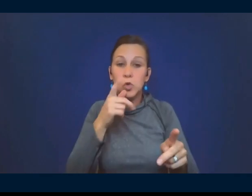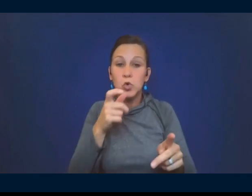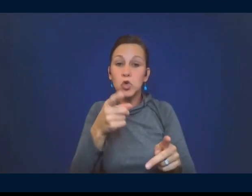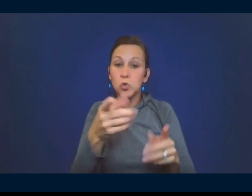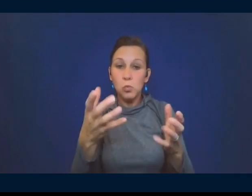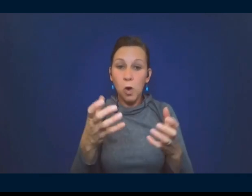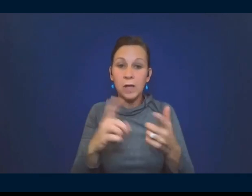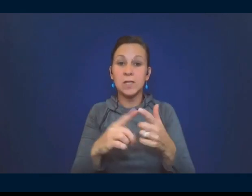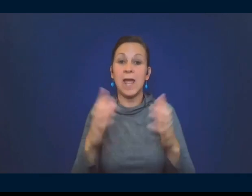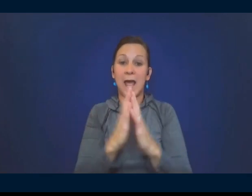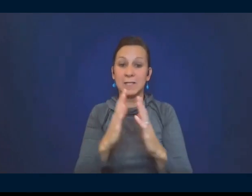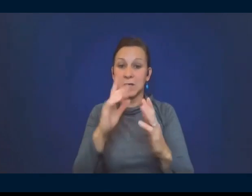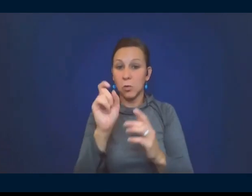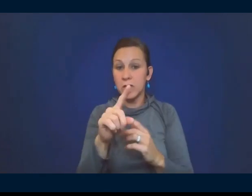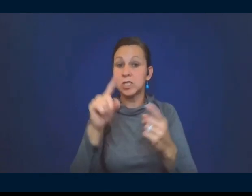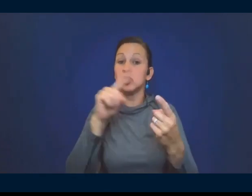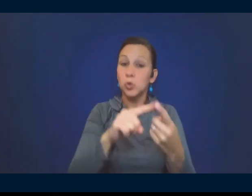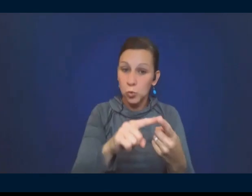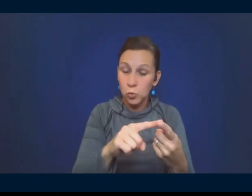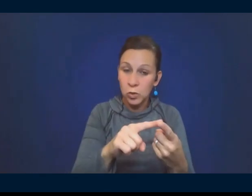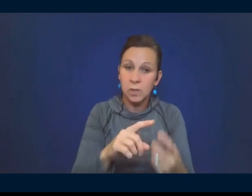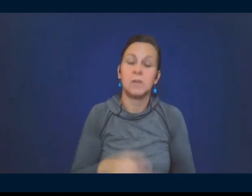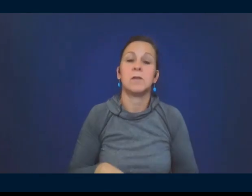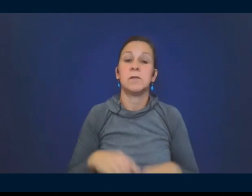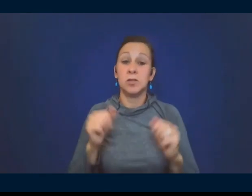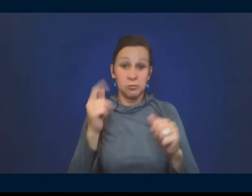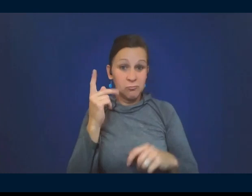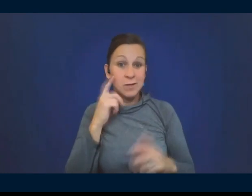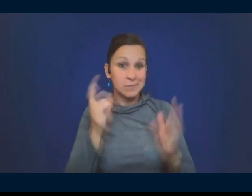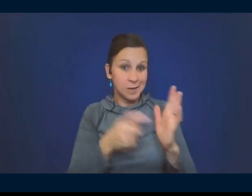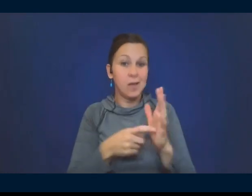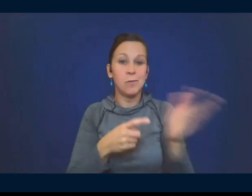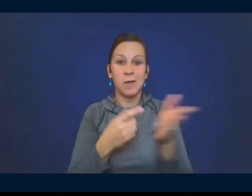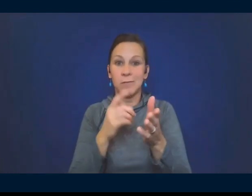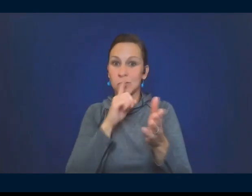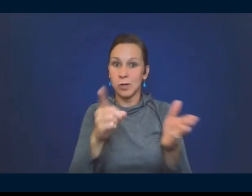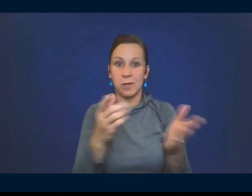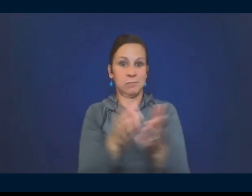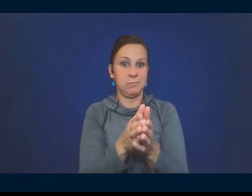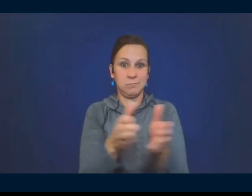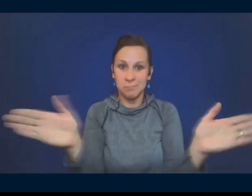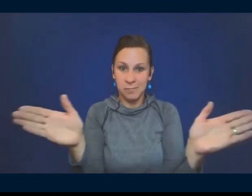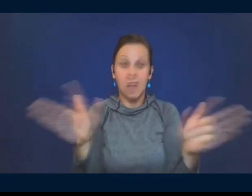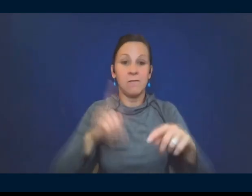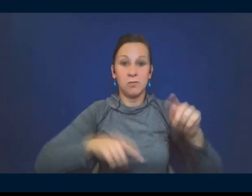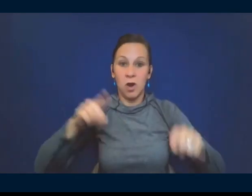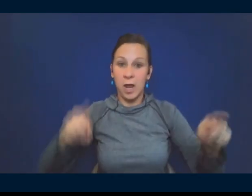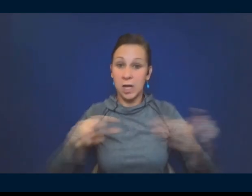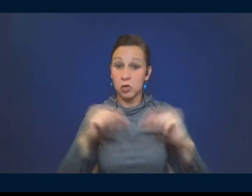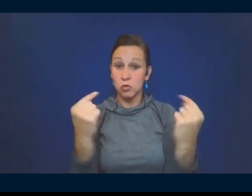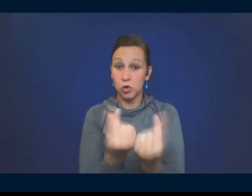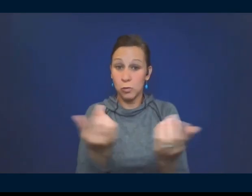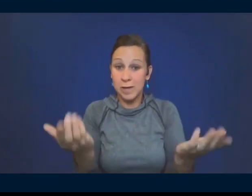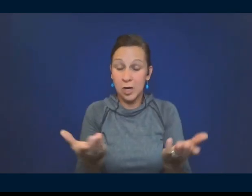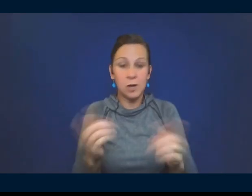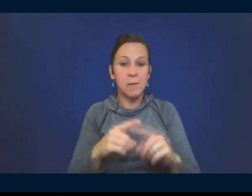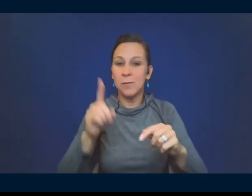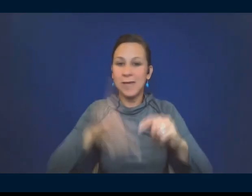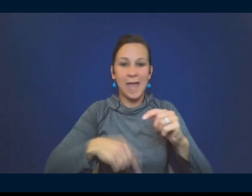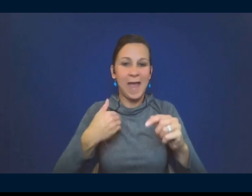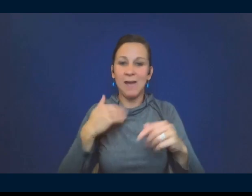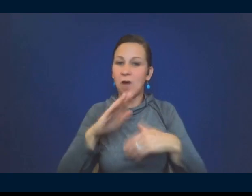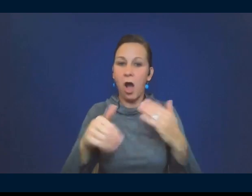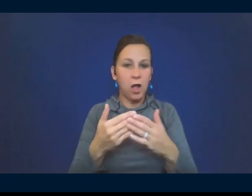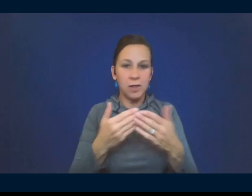the question to. As you can see, we have a really robust and wonderful group here, but we cannot have all of them answering every